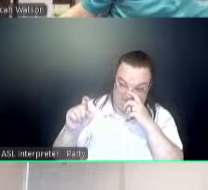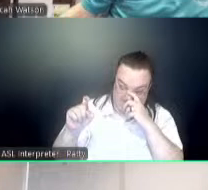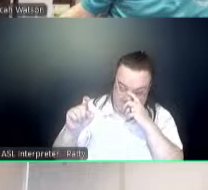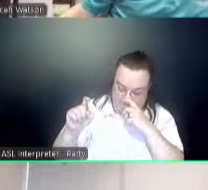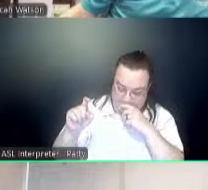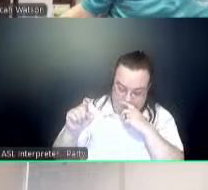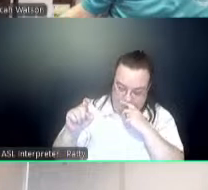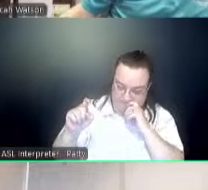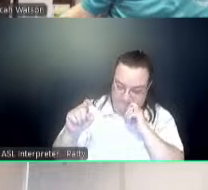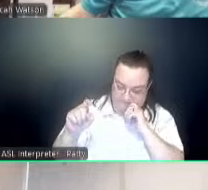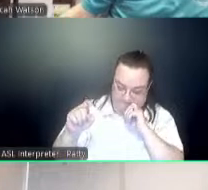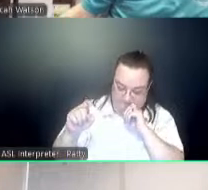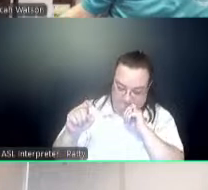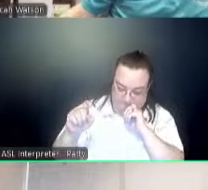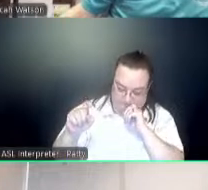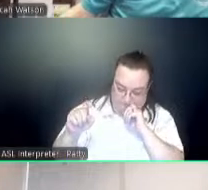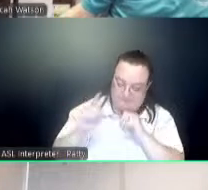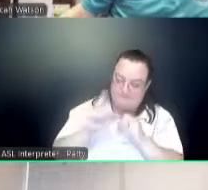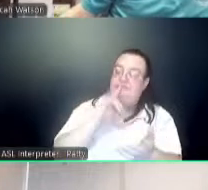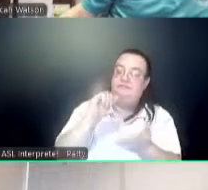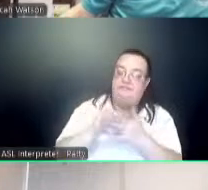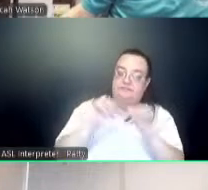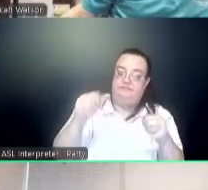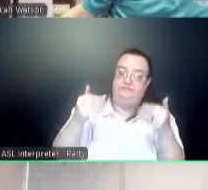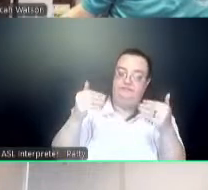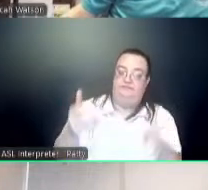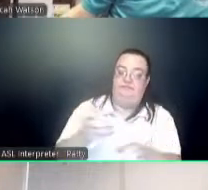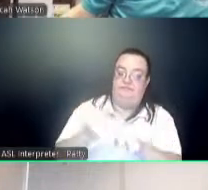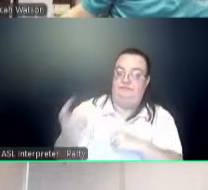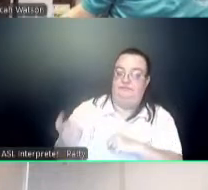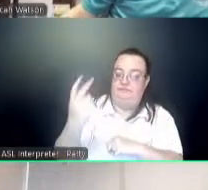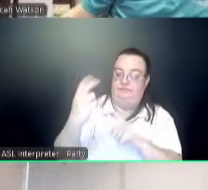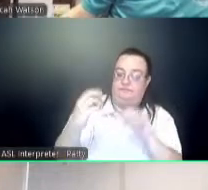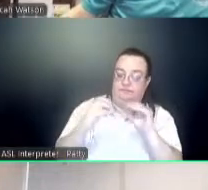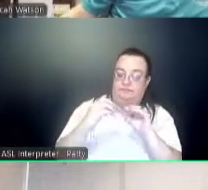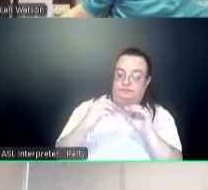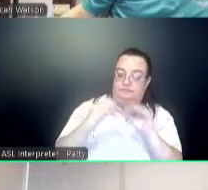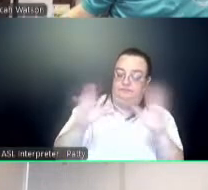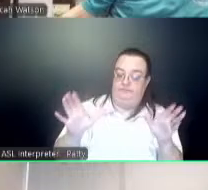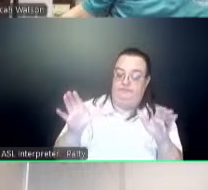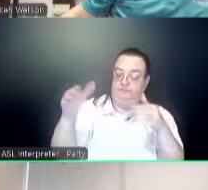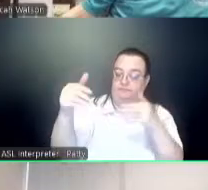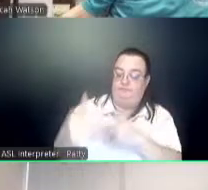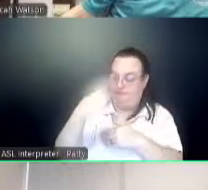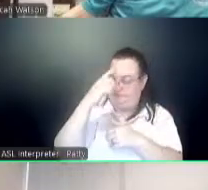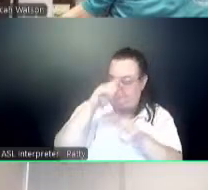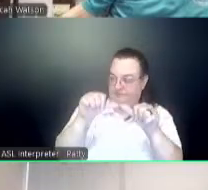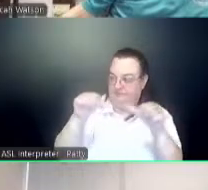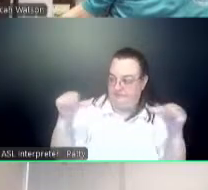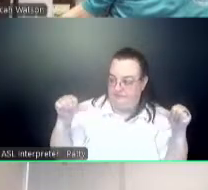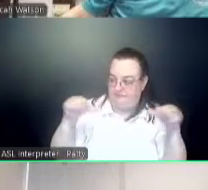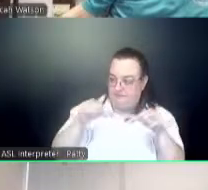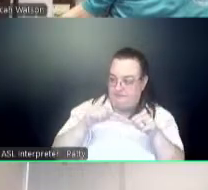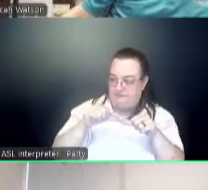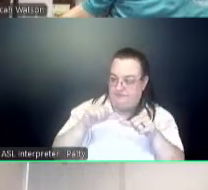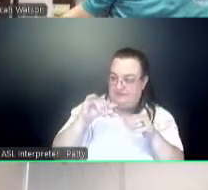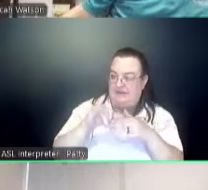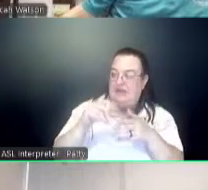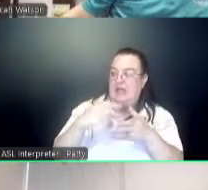so that we can go ahead and get 2 more boxes for the areas located outside